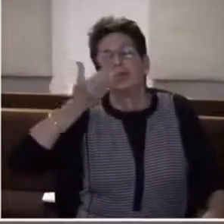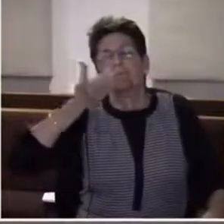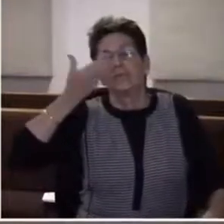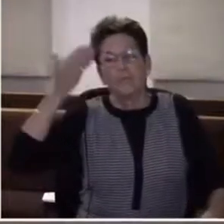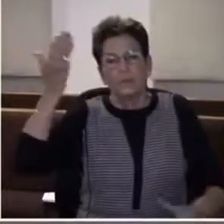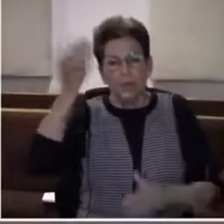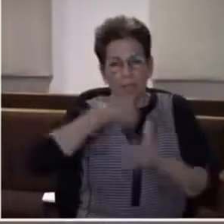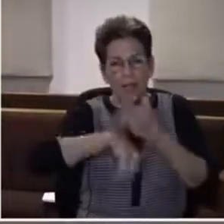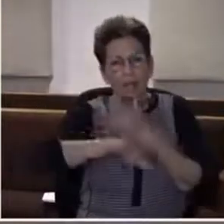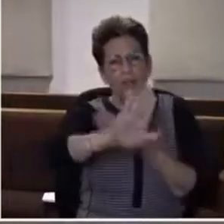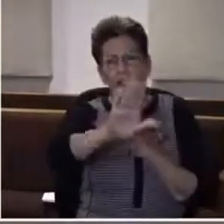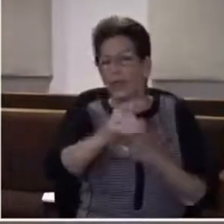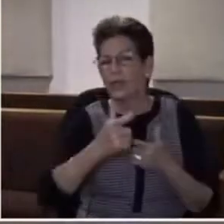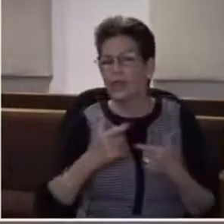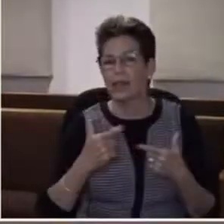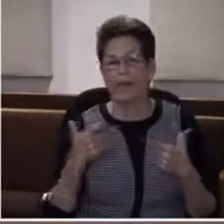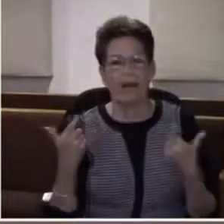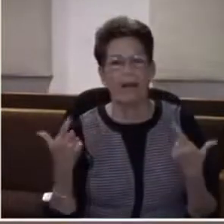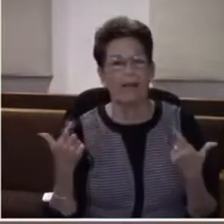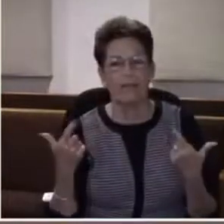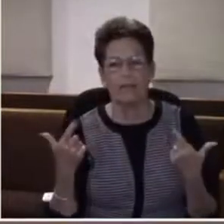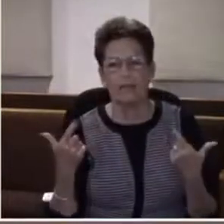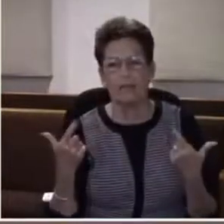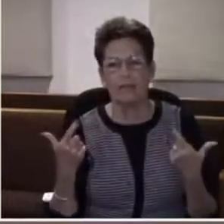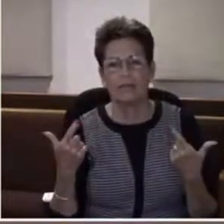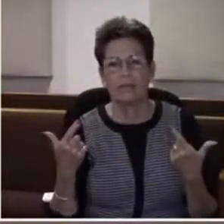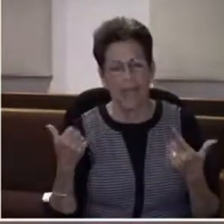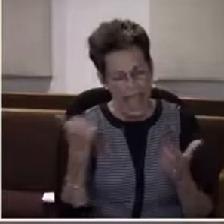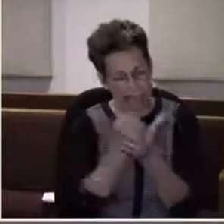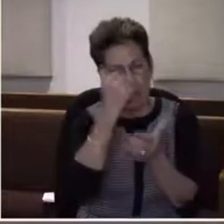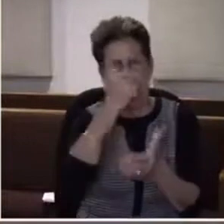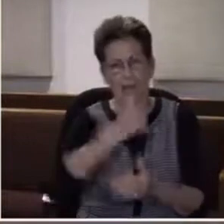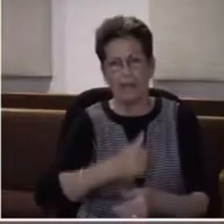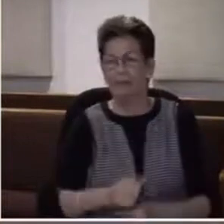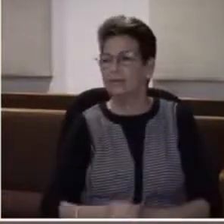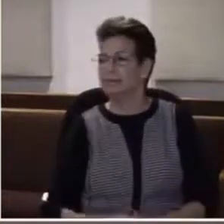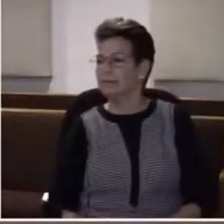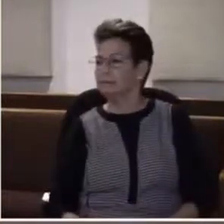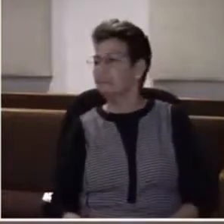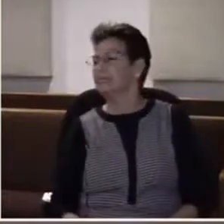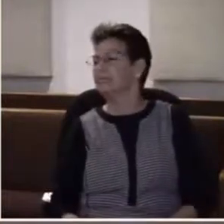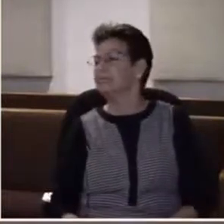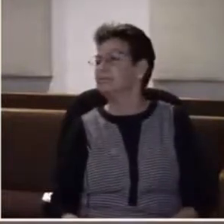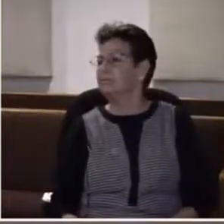life. And if you've ever had that, say amen to that.